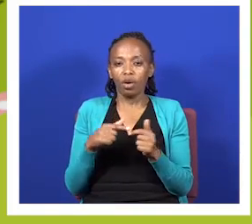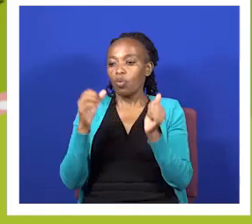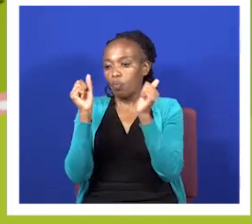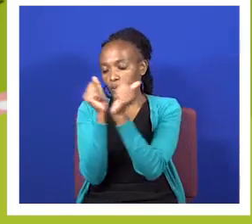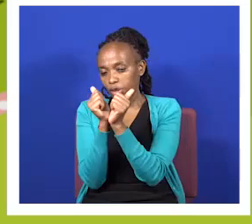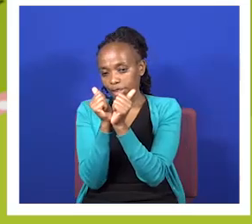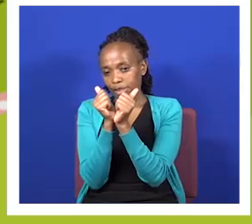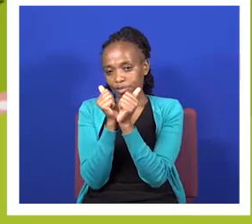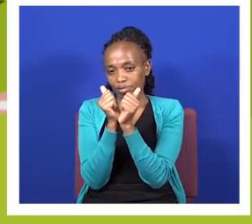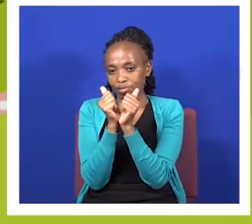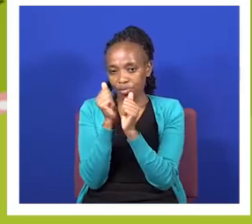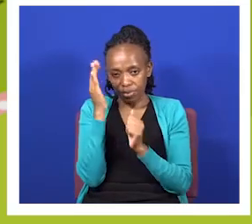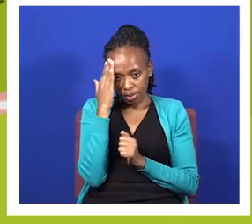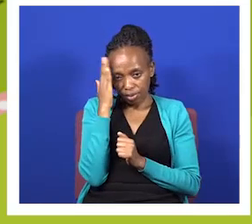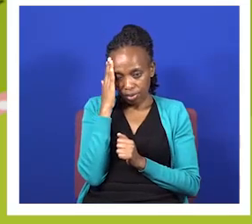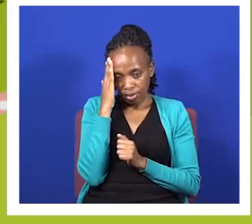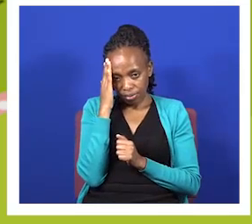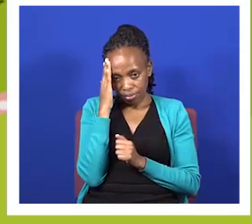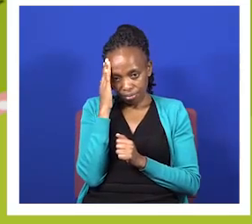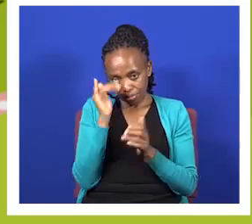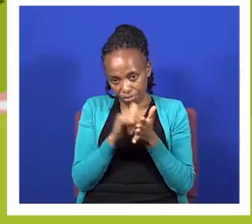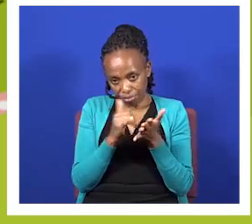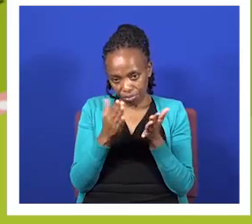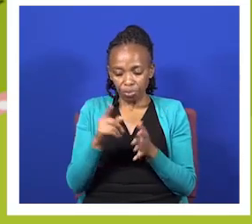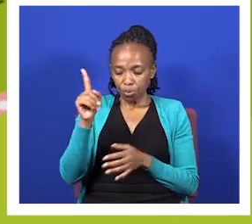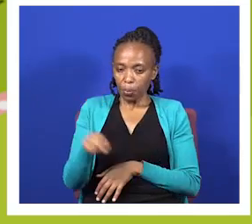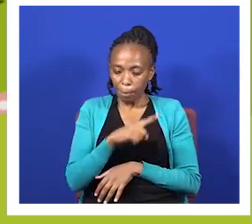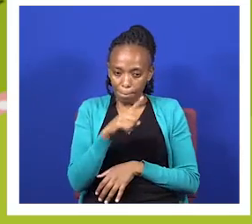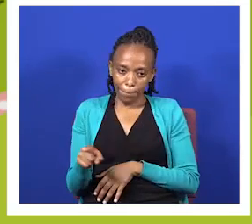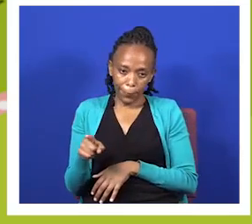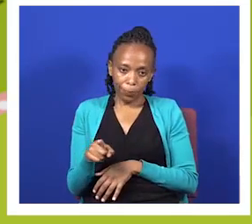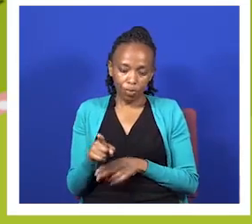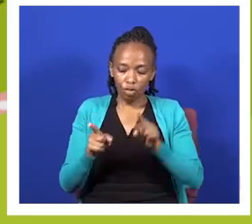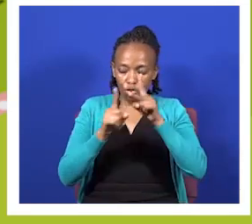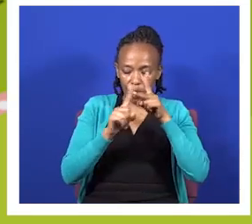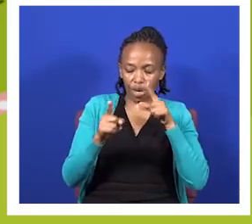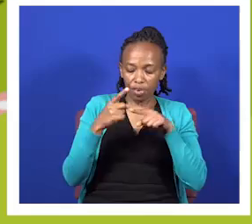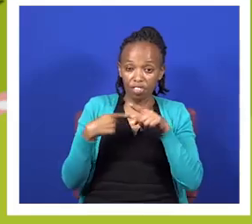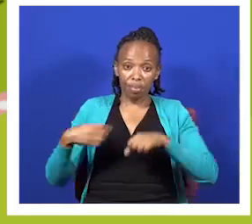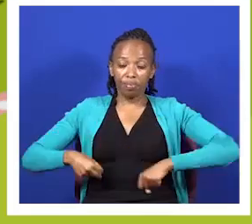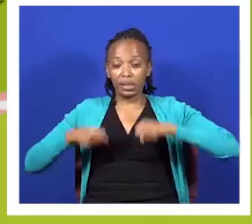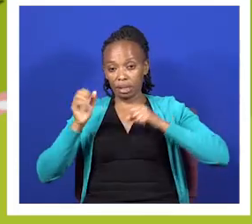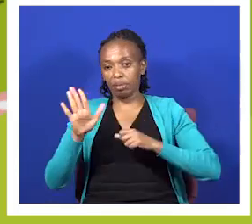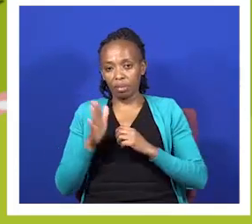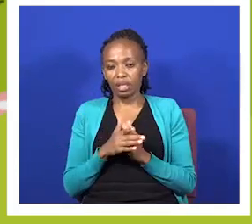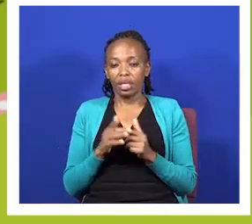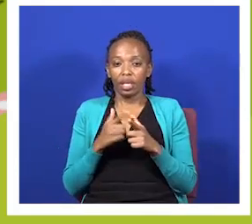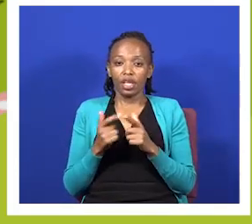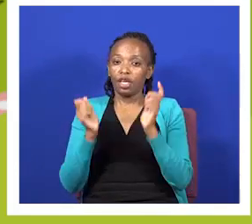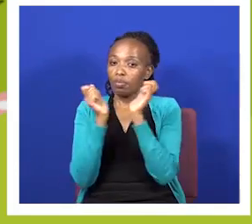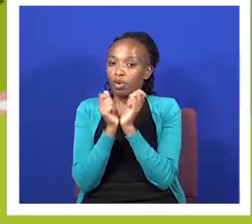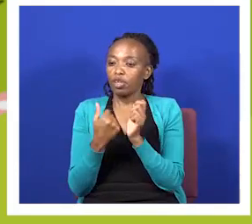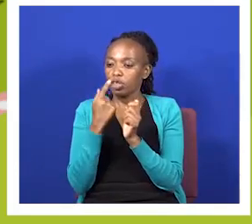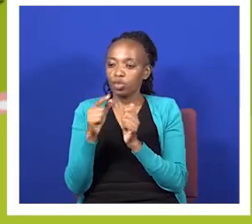And Paul knew that it was wrong for him to run away from his master. And